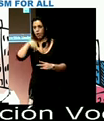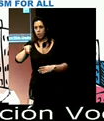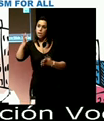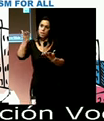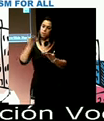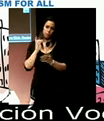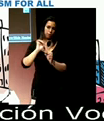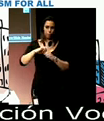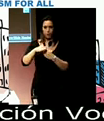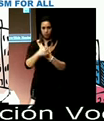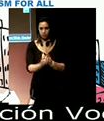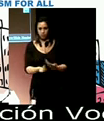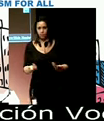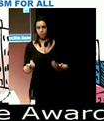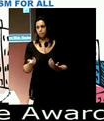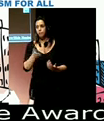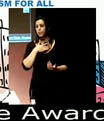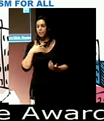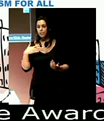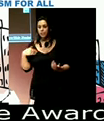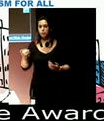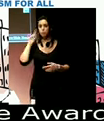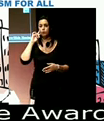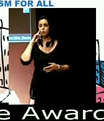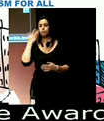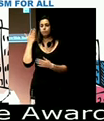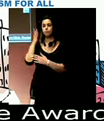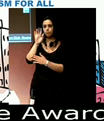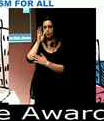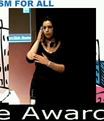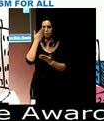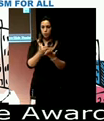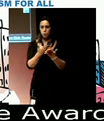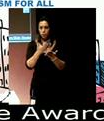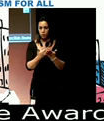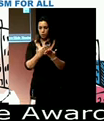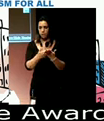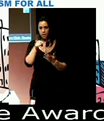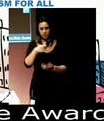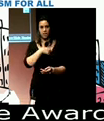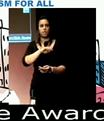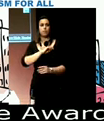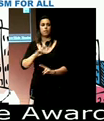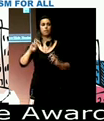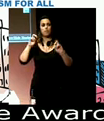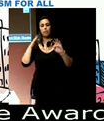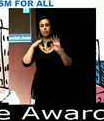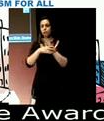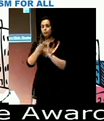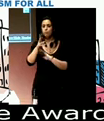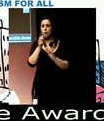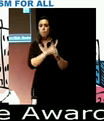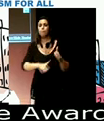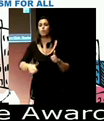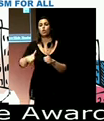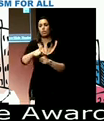part on it. We want to show how accessibility in Spain is